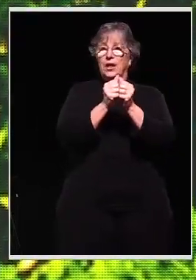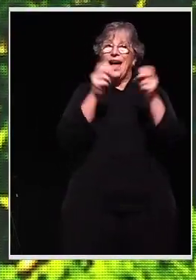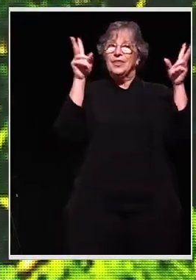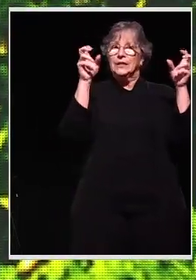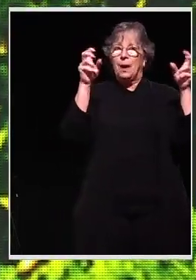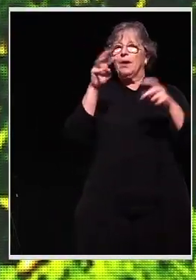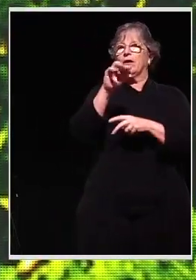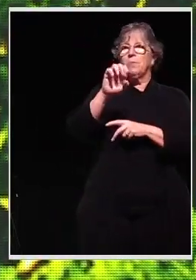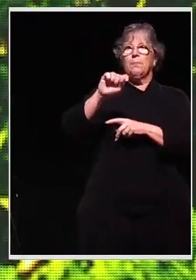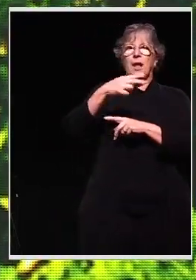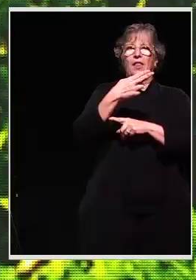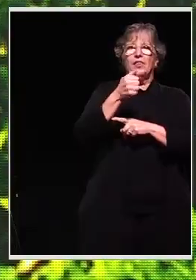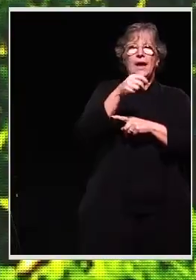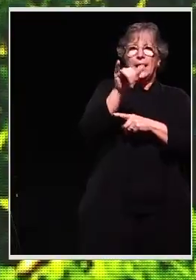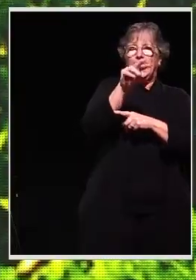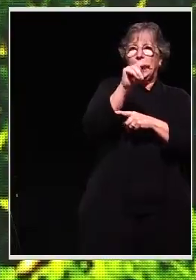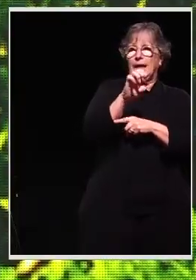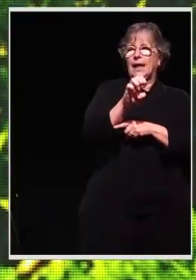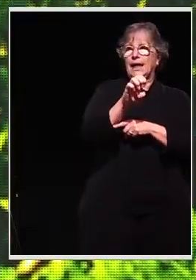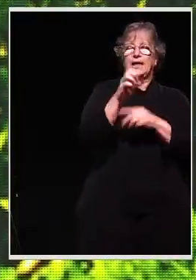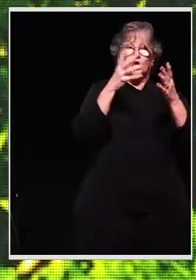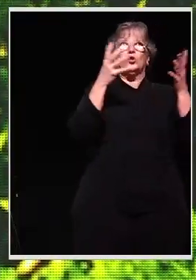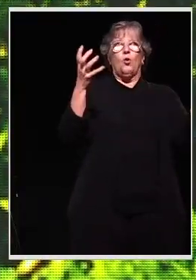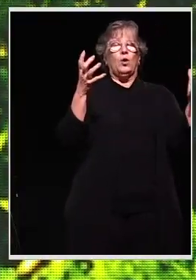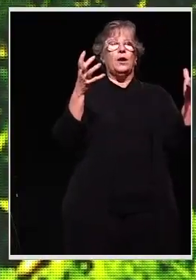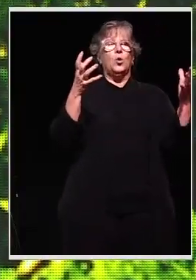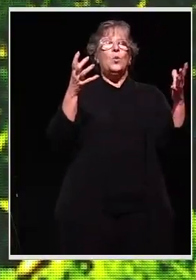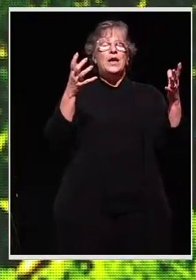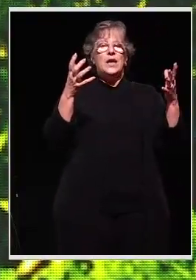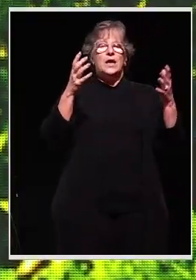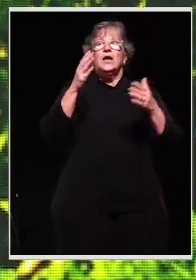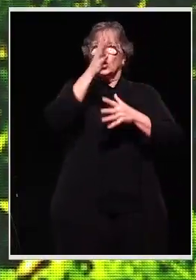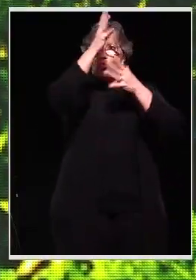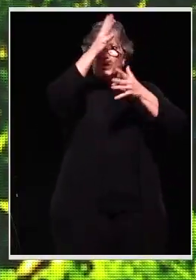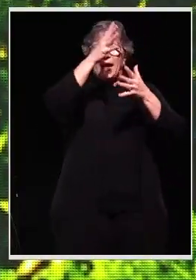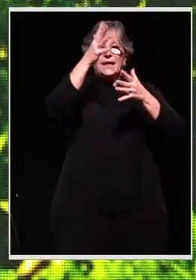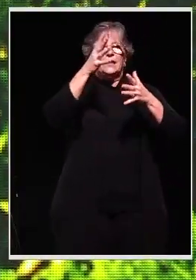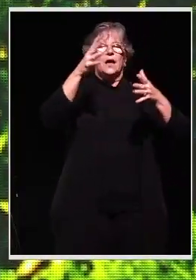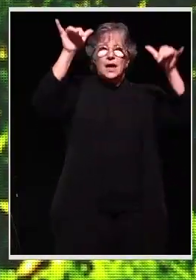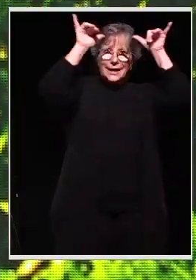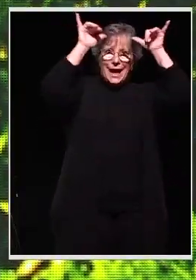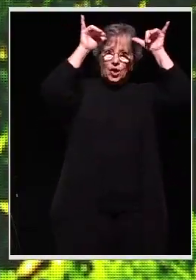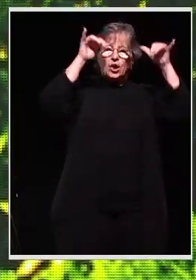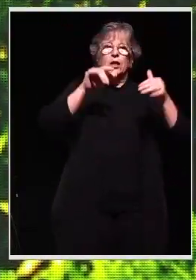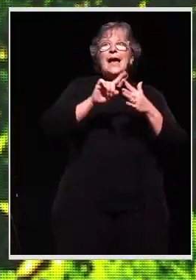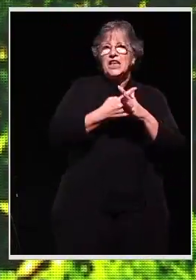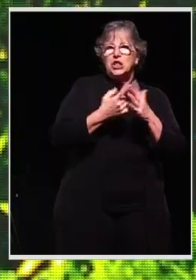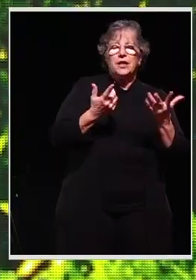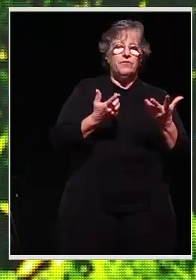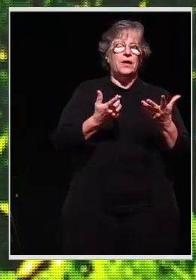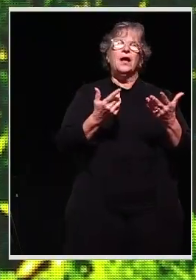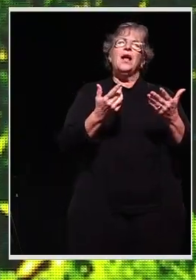methane emission from cattle was so great that we formed the Greener Cattle Initiative. And that brings industry players together all along the value chain who have a